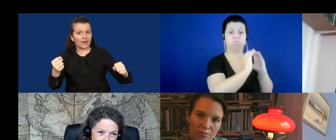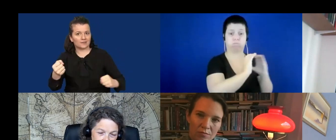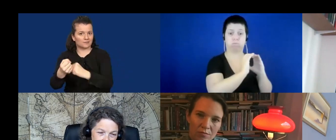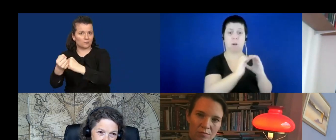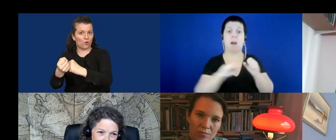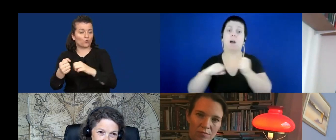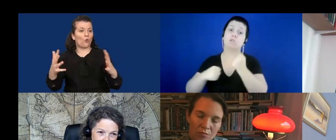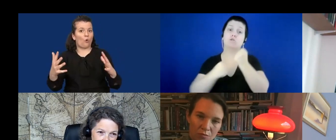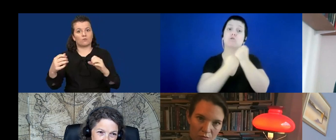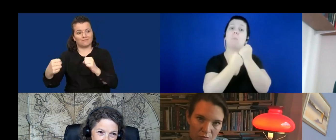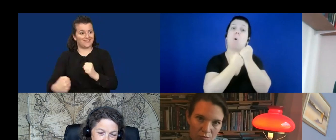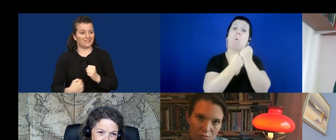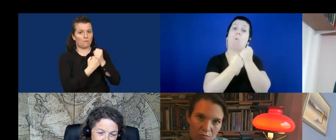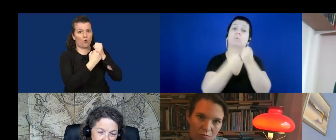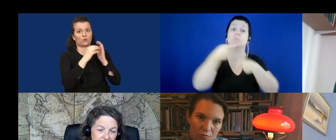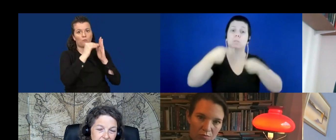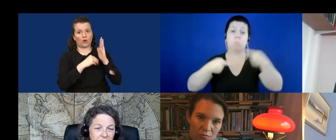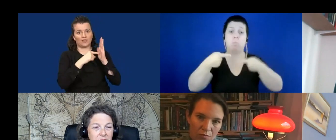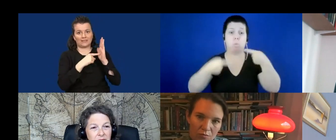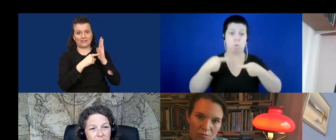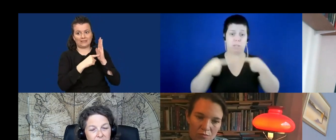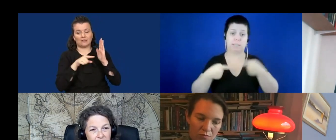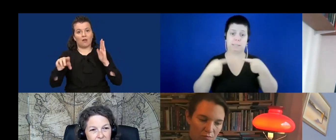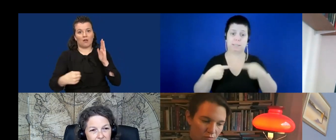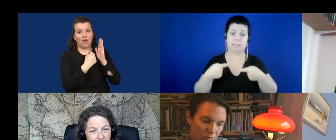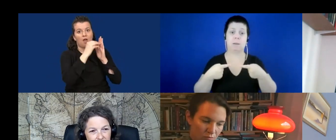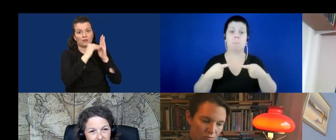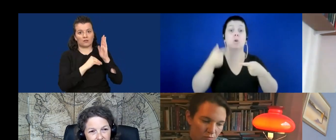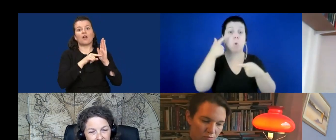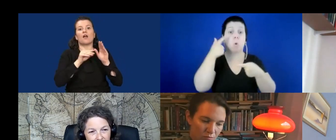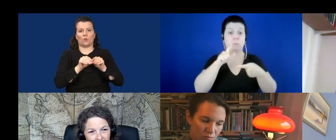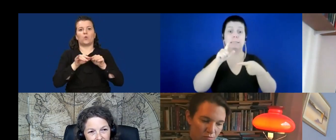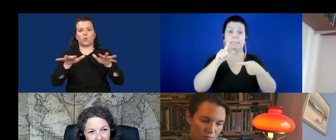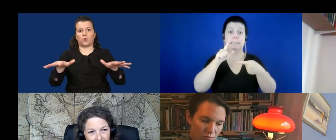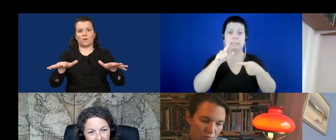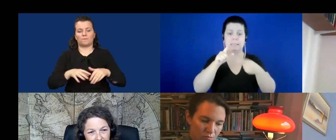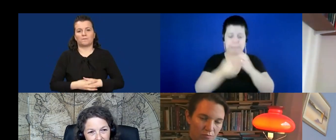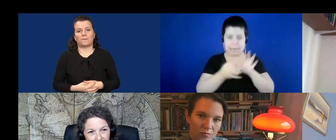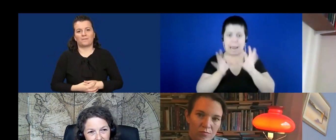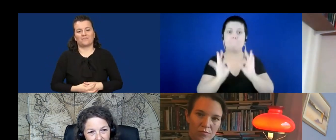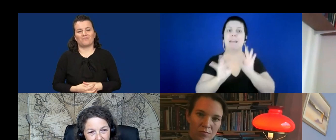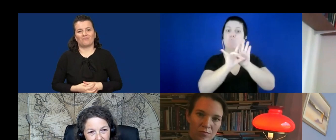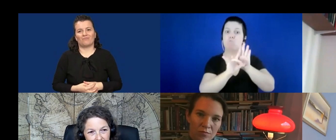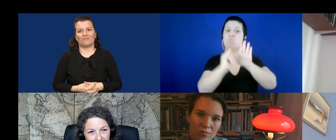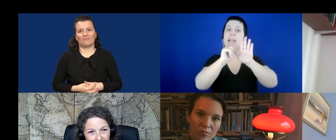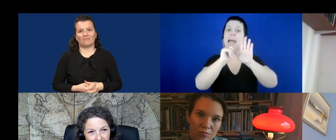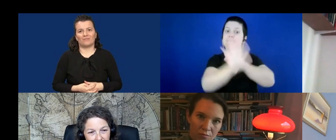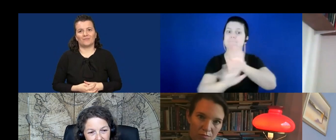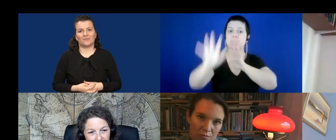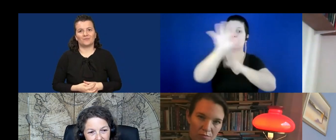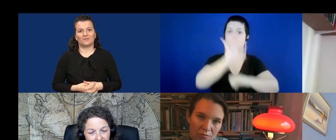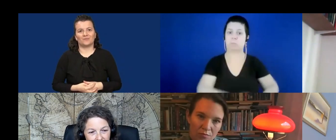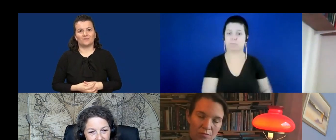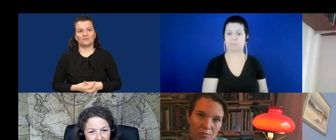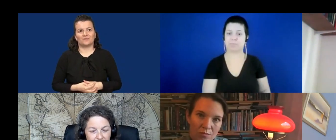policies which then can be rolled out in a wider sense. Right. So,